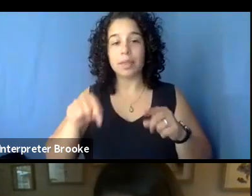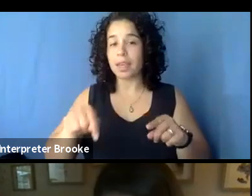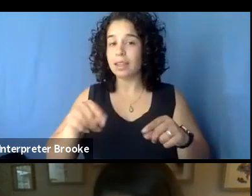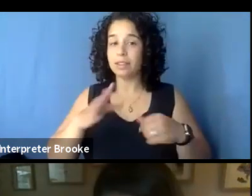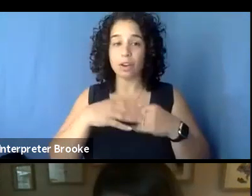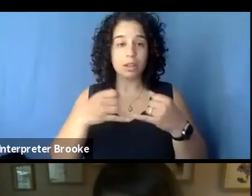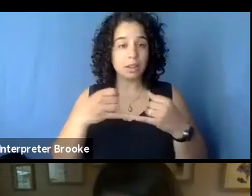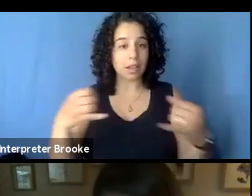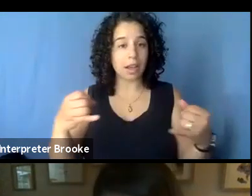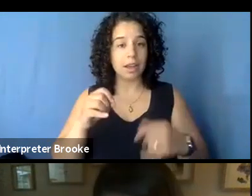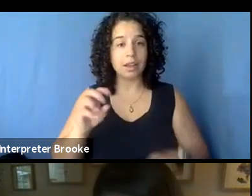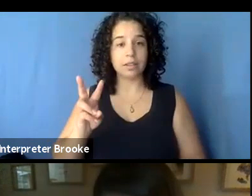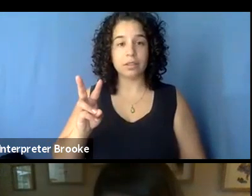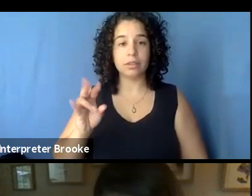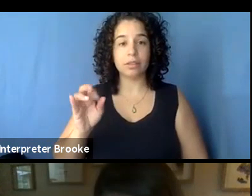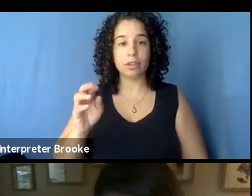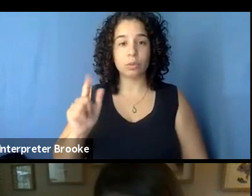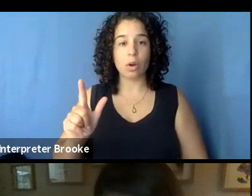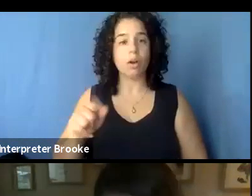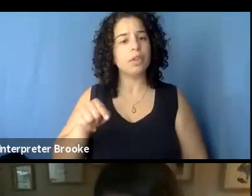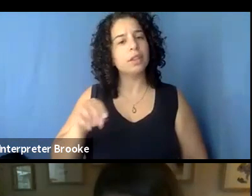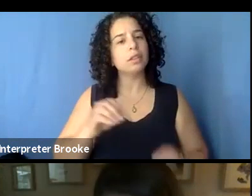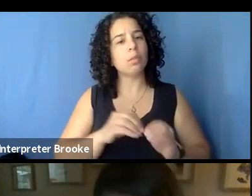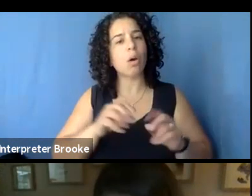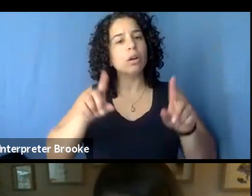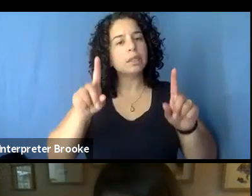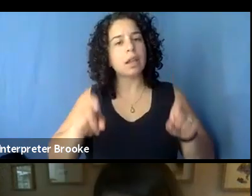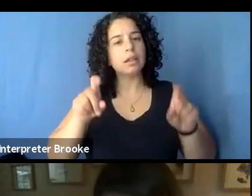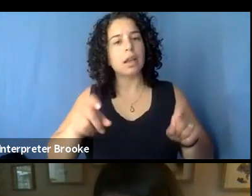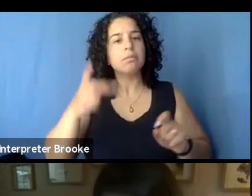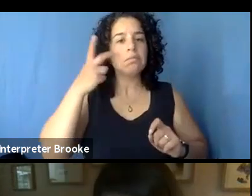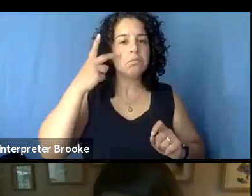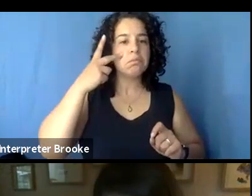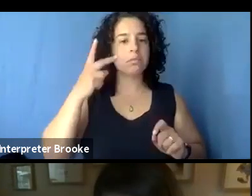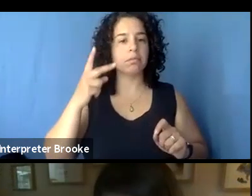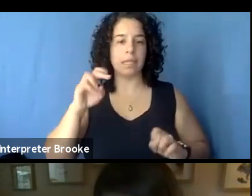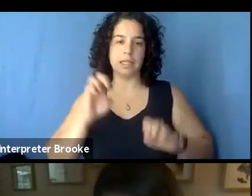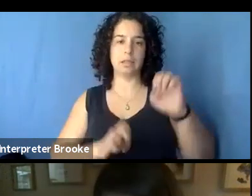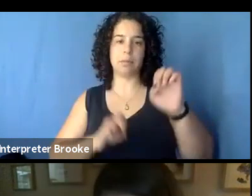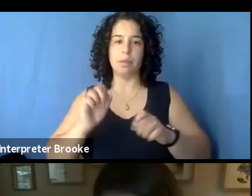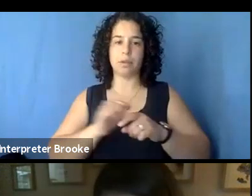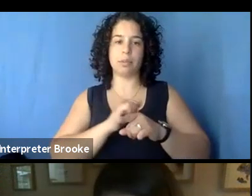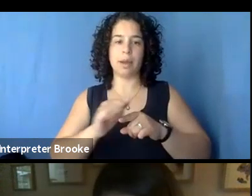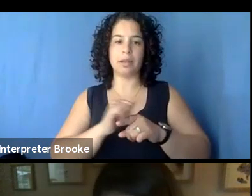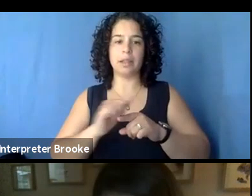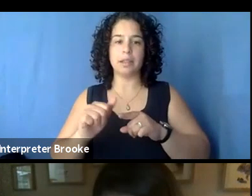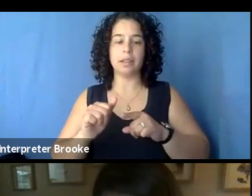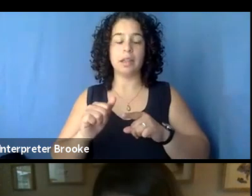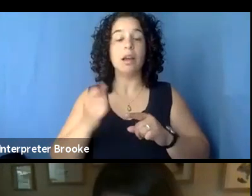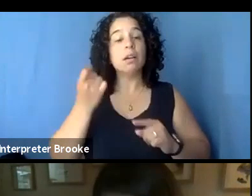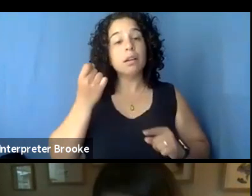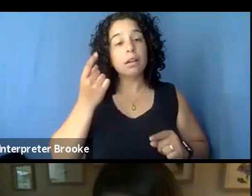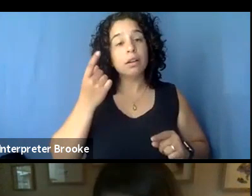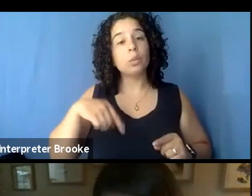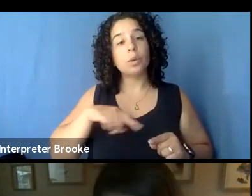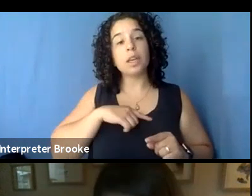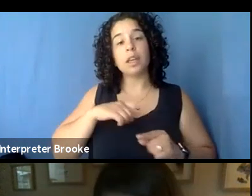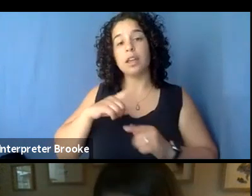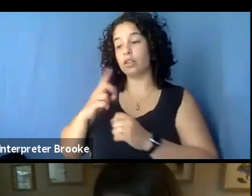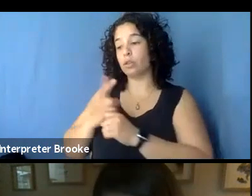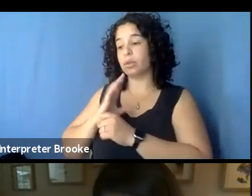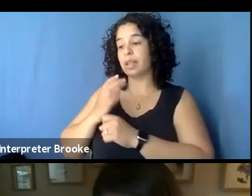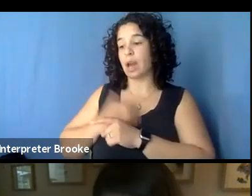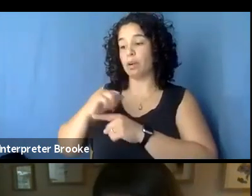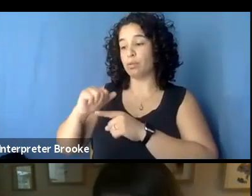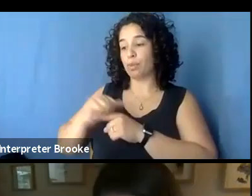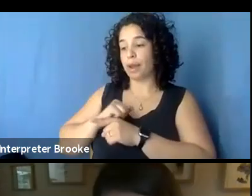experimenting with some of these concepts and trying to also bring in praxis in the virtual realm, because